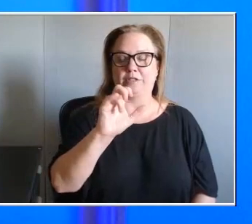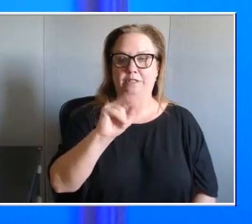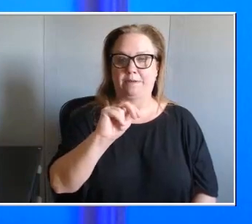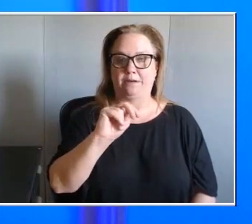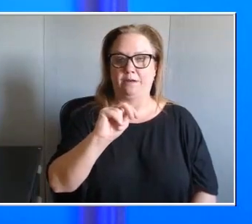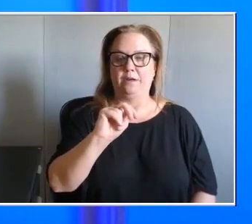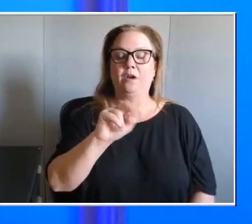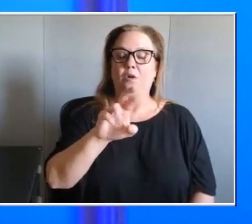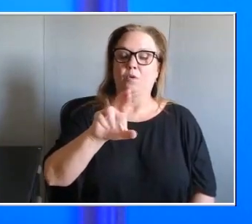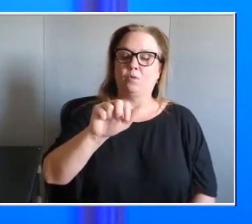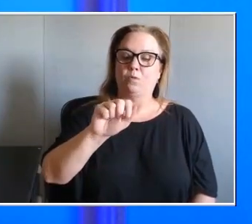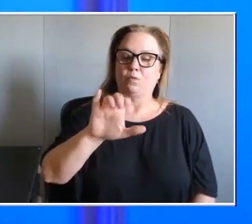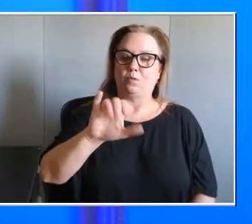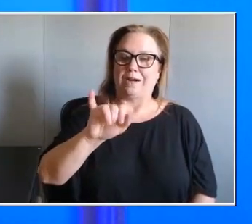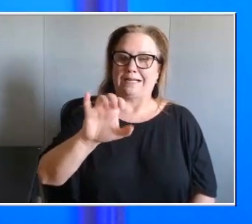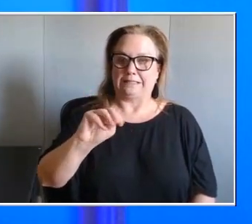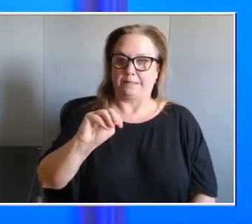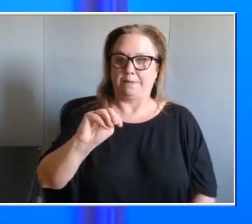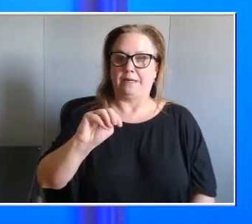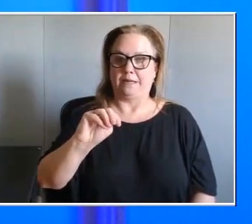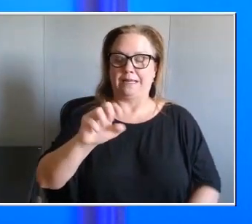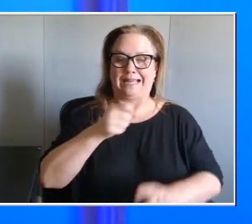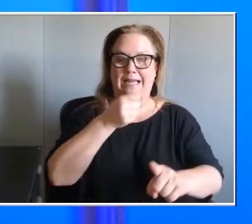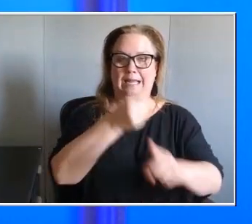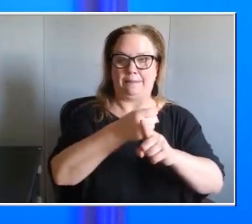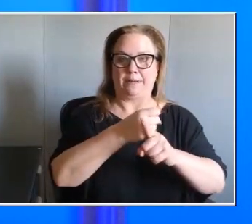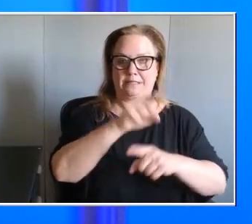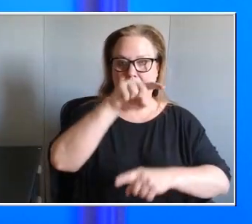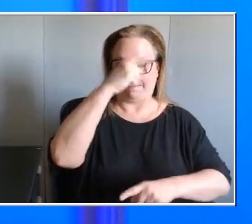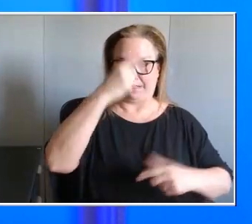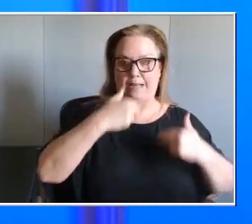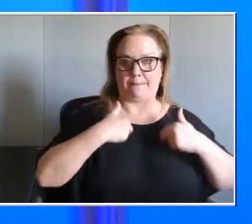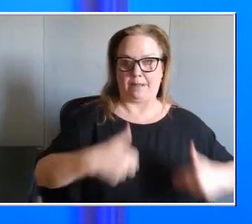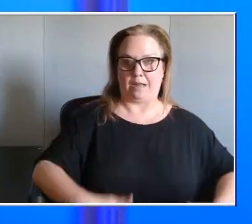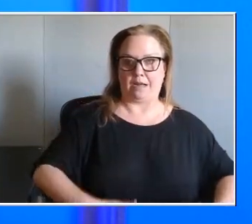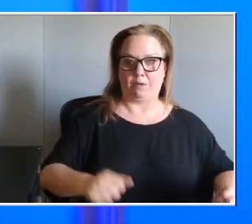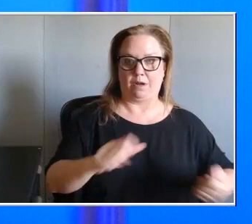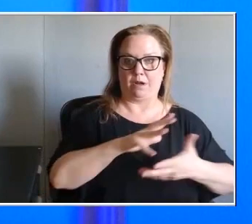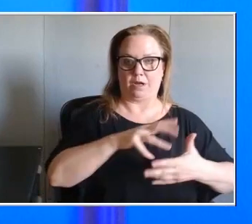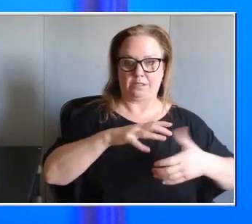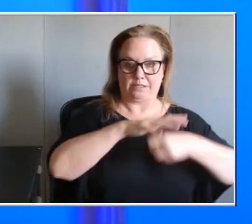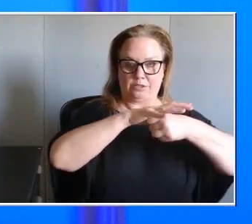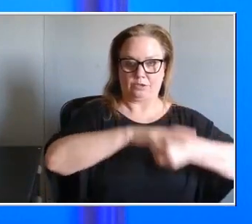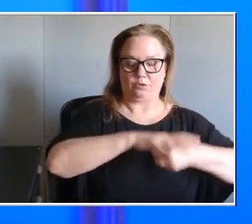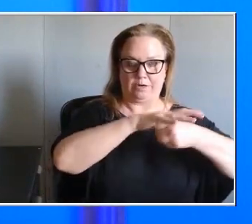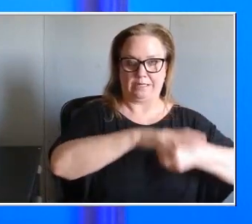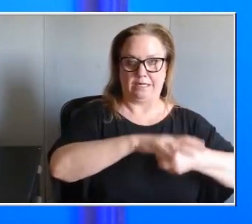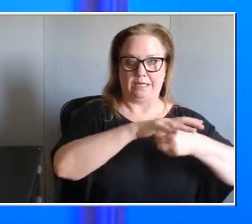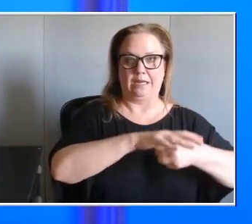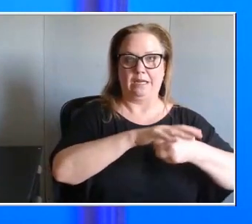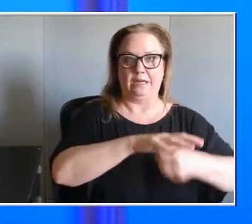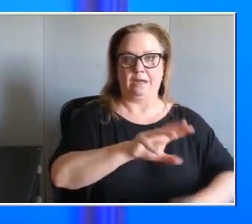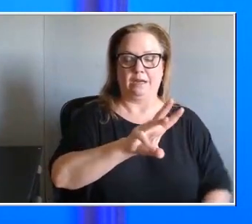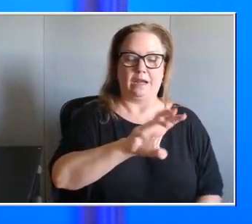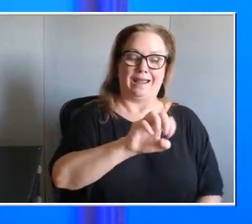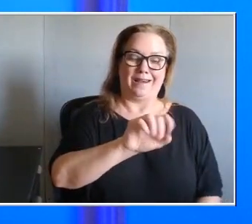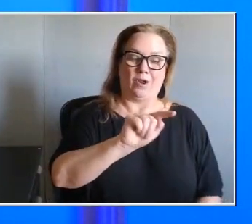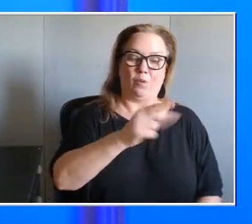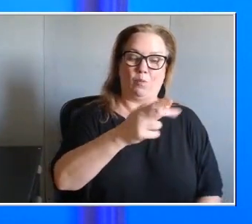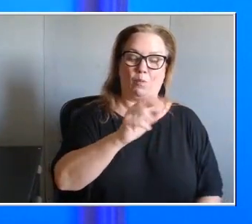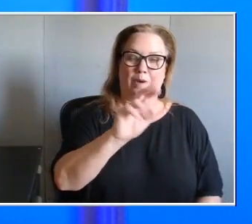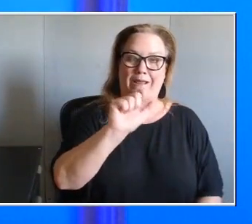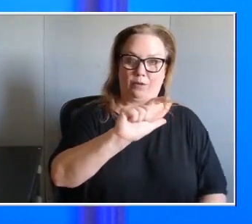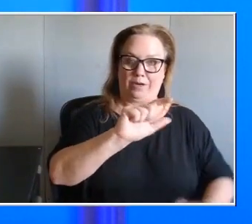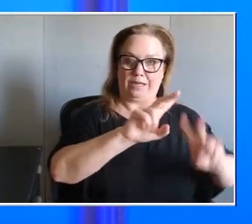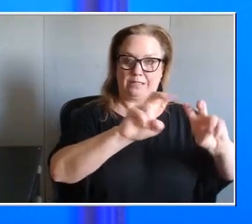about racism, what happens is racism impacts the black body, which causes stress, and that leads to weathering. And what weathering is, in an analogy,